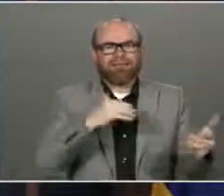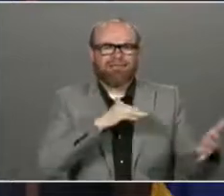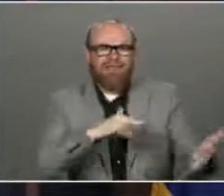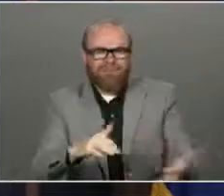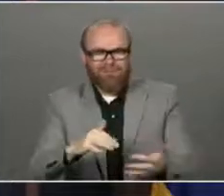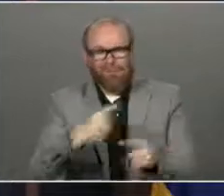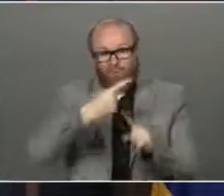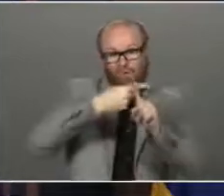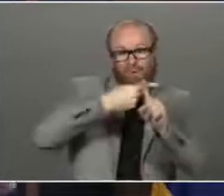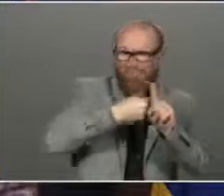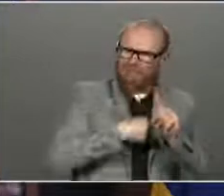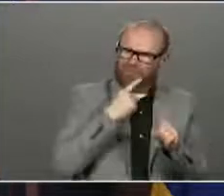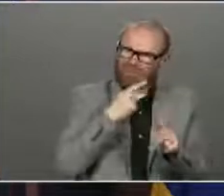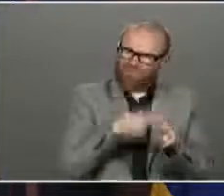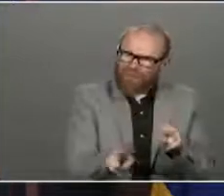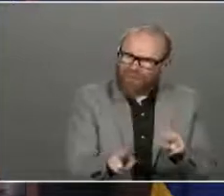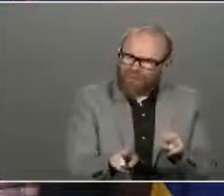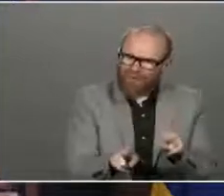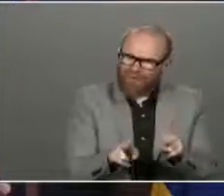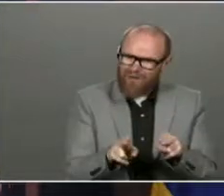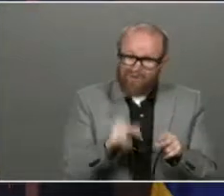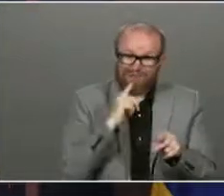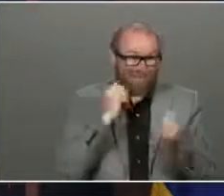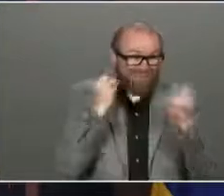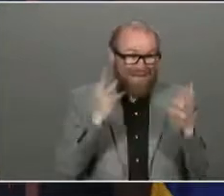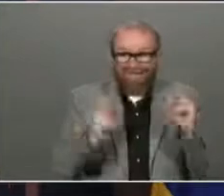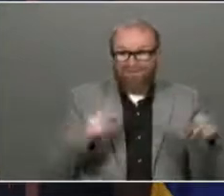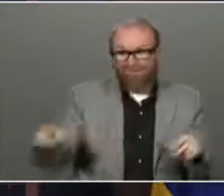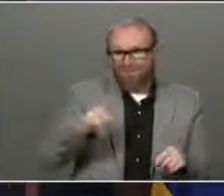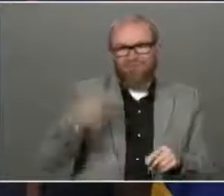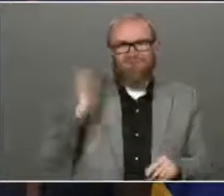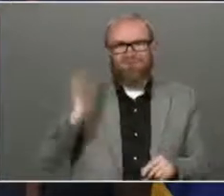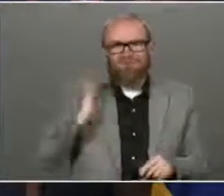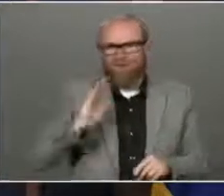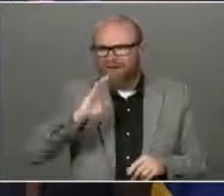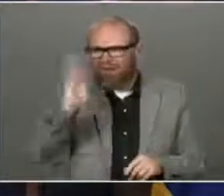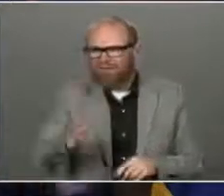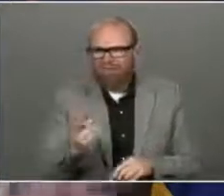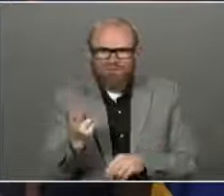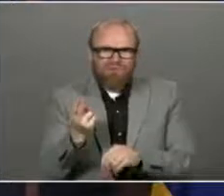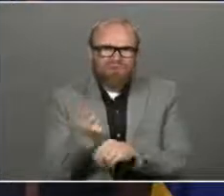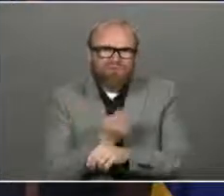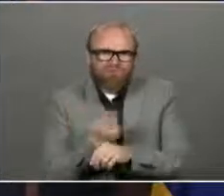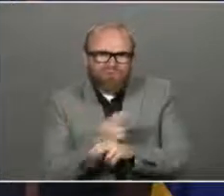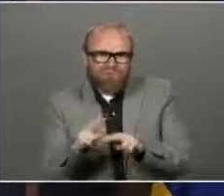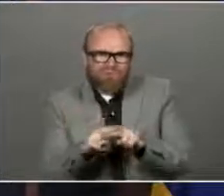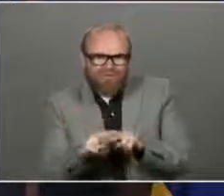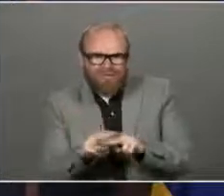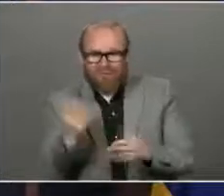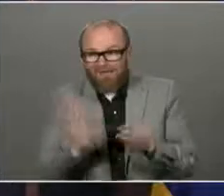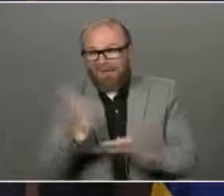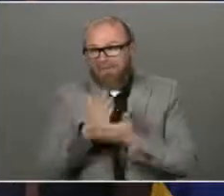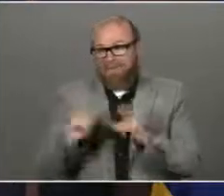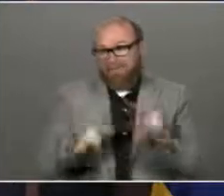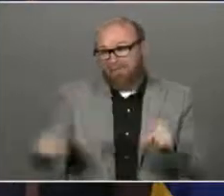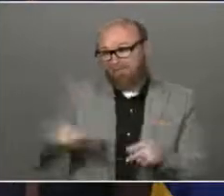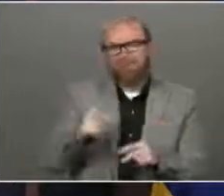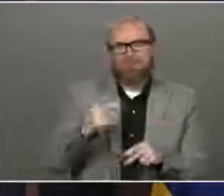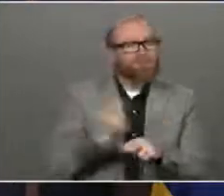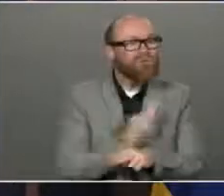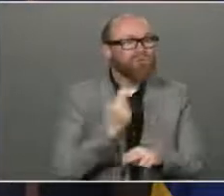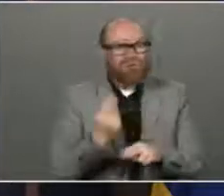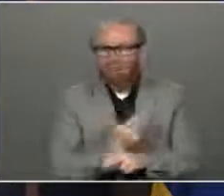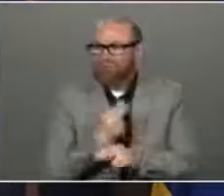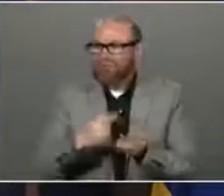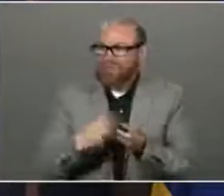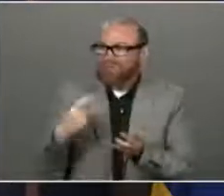a month, and I'm sure there were a lot of people maybe who've never used transit who said, "Oh, this will be fun. Let's go try it out." But will they keep using it, and will they use